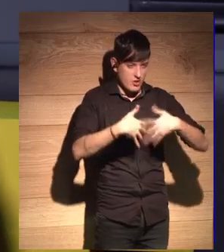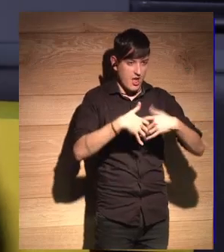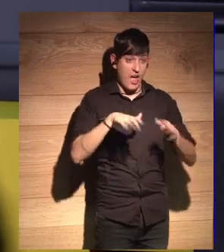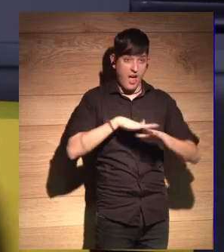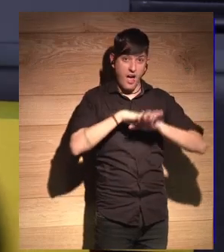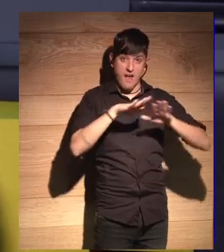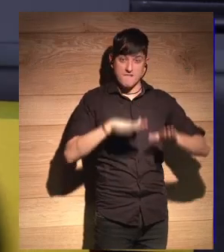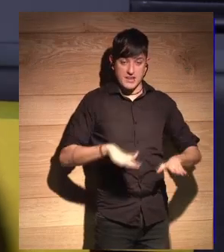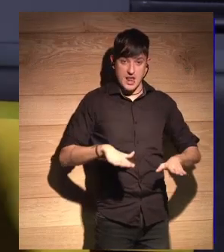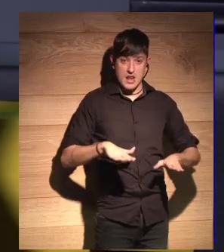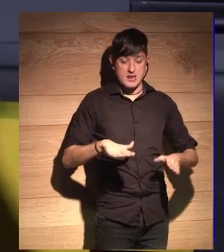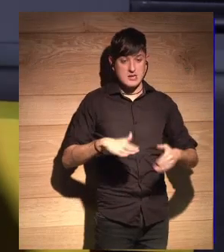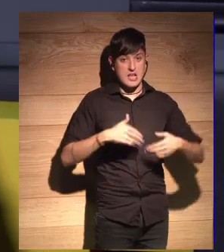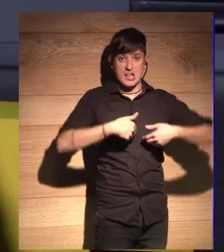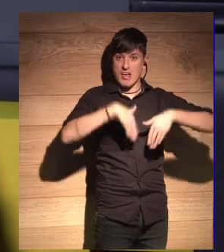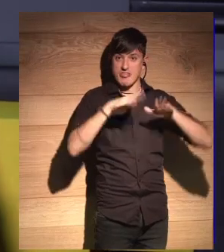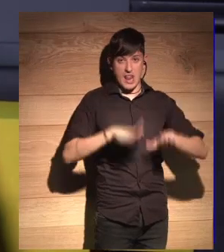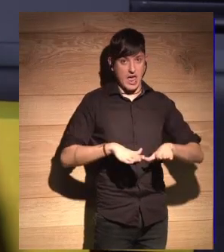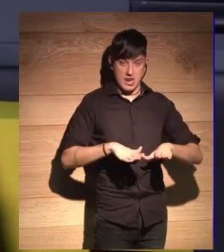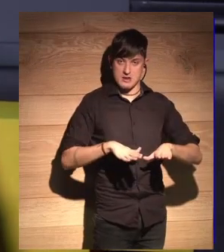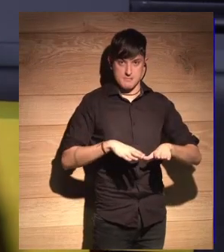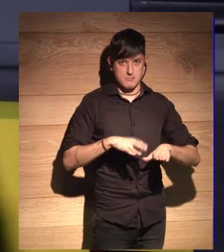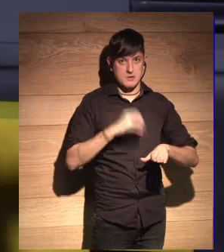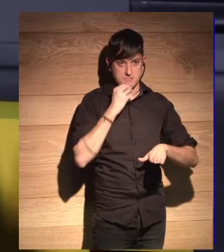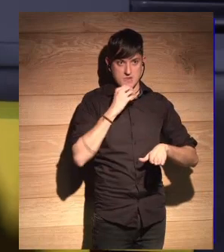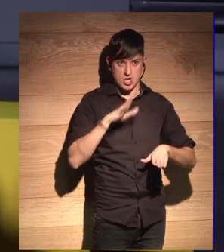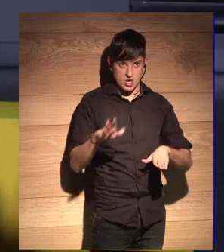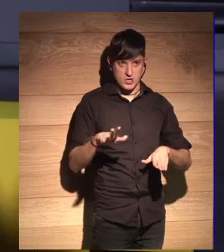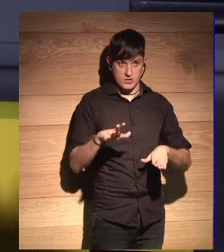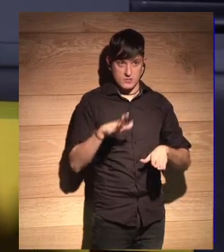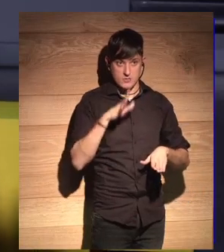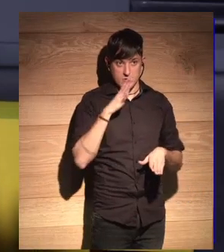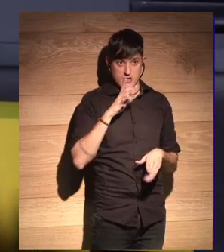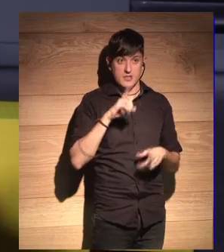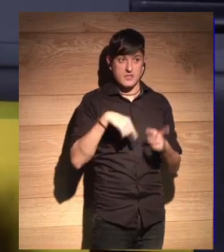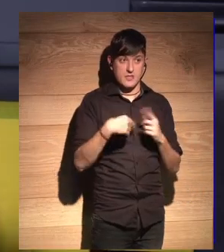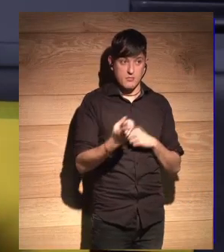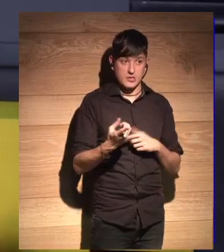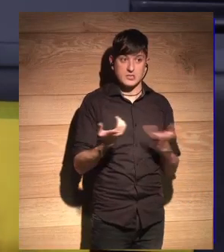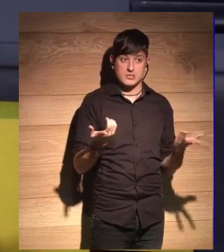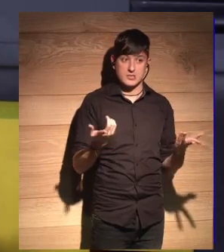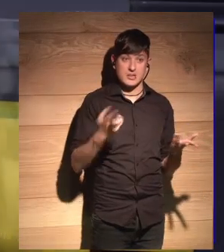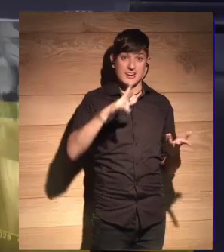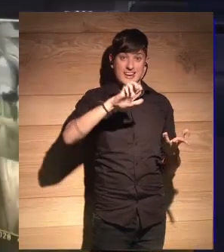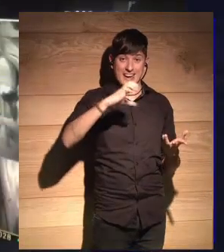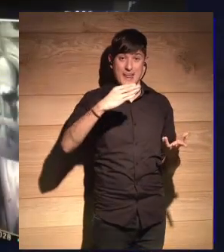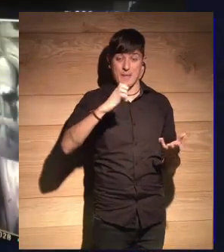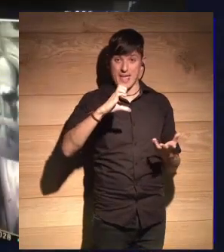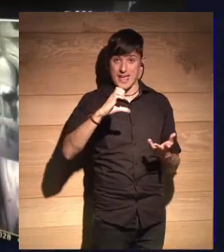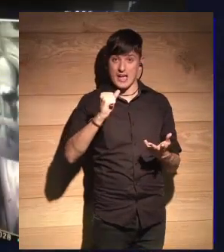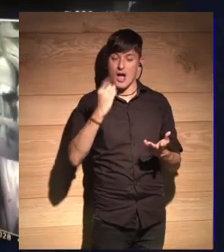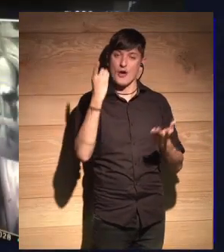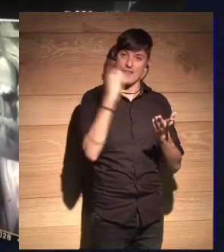next time that she was available, there were 2 locations that came out of nowhere that were absolutely perfect. And I